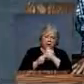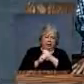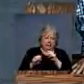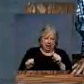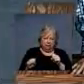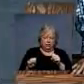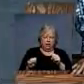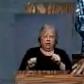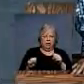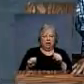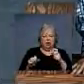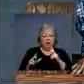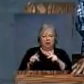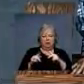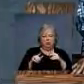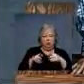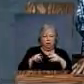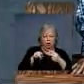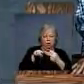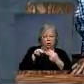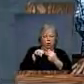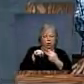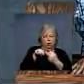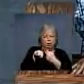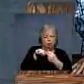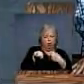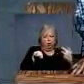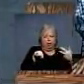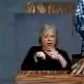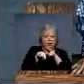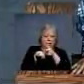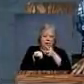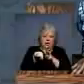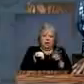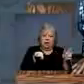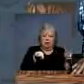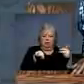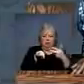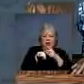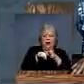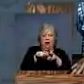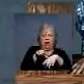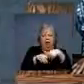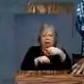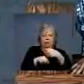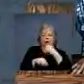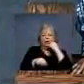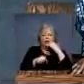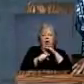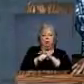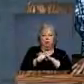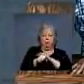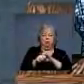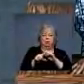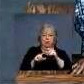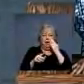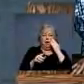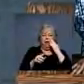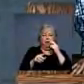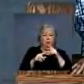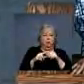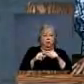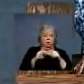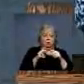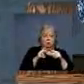to get in and out of our neighborhood. I don't know what the impact will be, but I know that traffic already backs up on